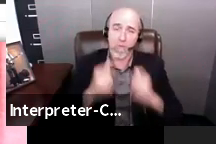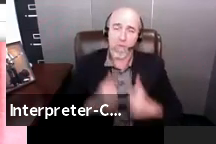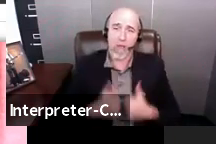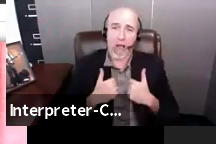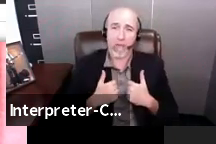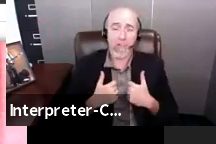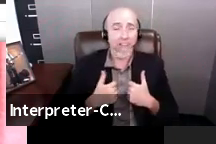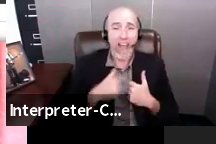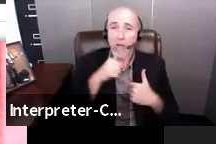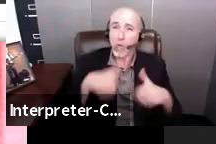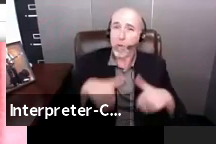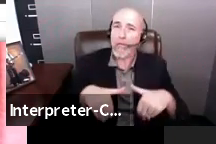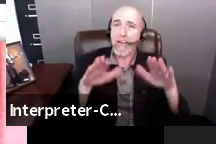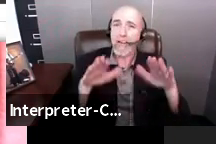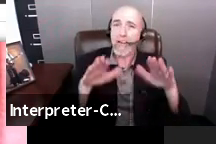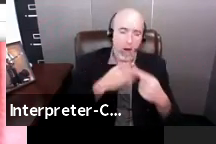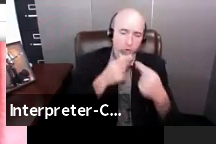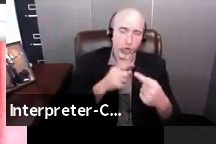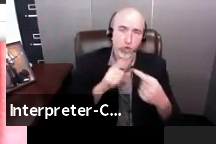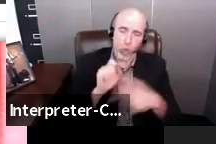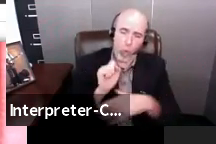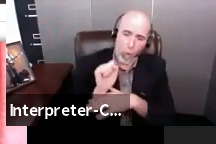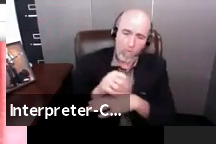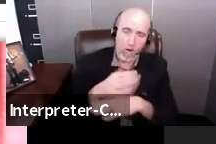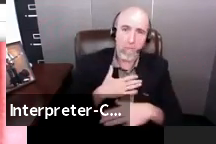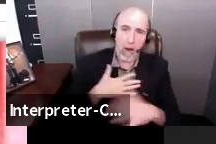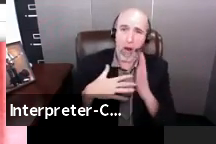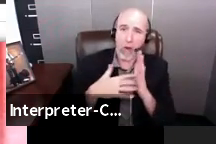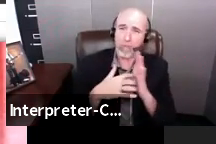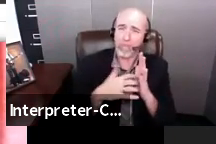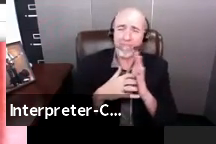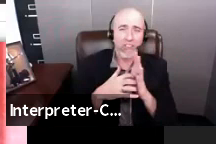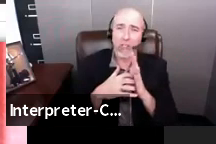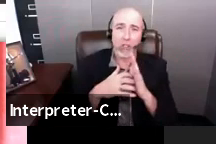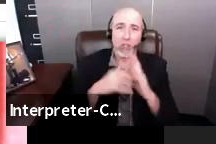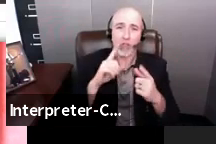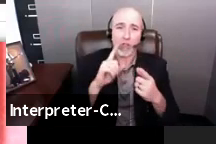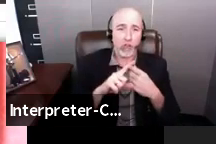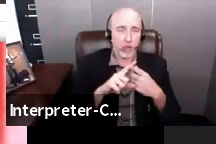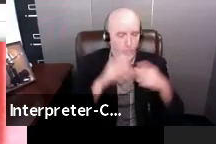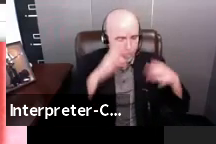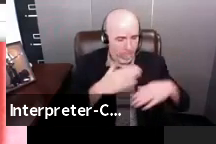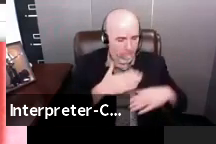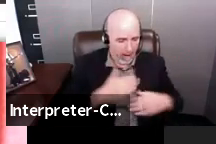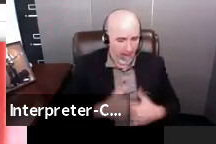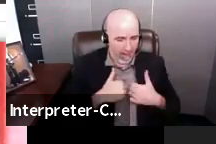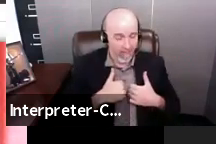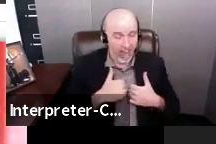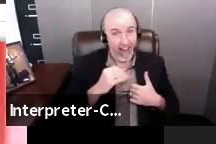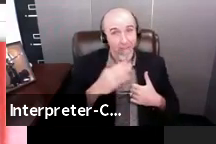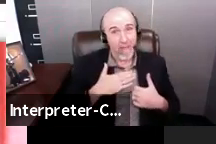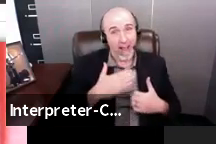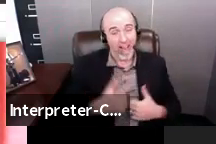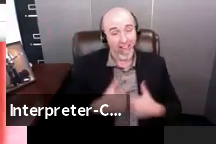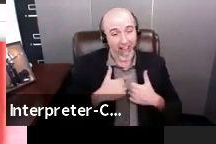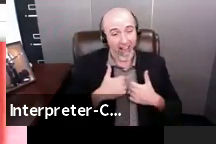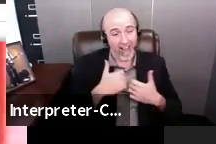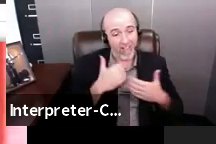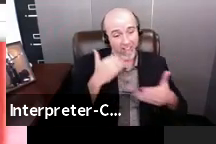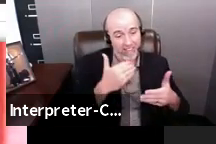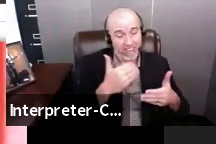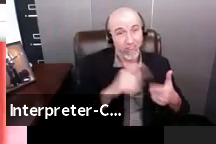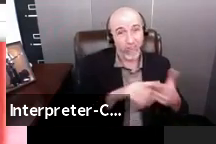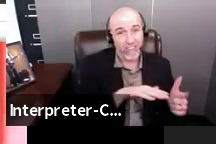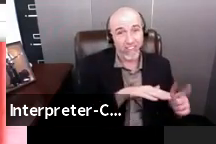up struggling to overcome my weakness, to conform my life and that part of my life called death to the